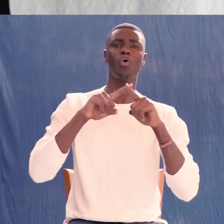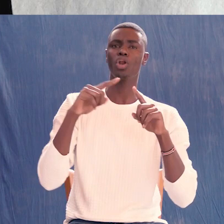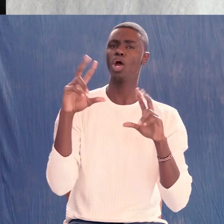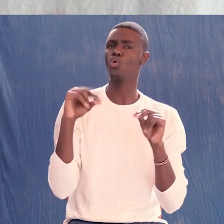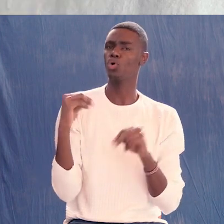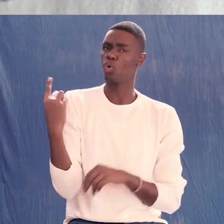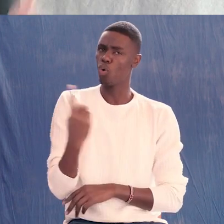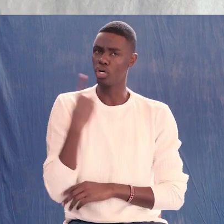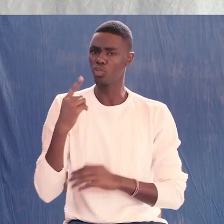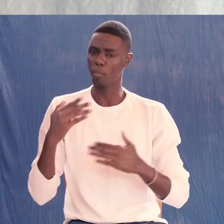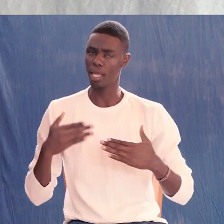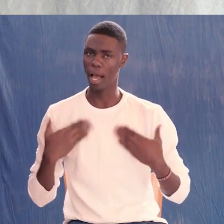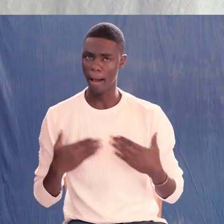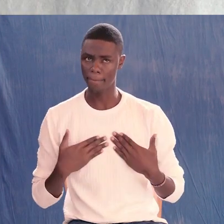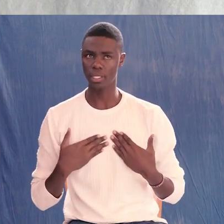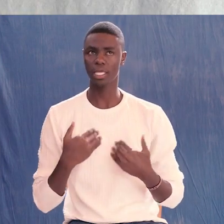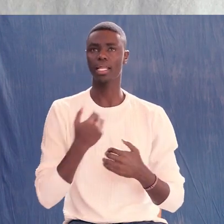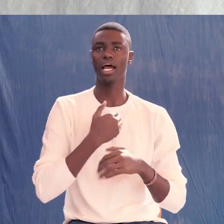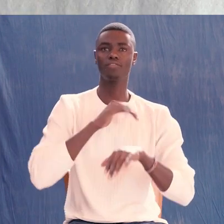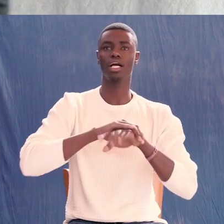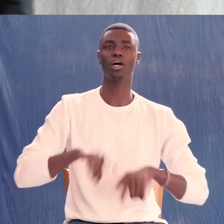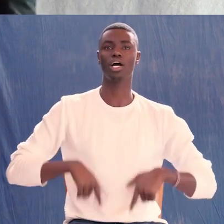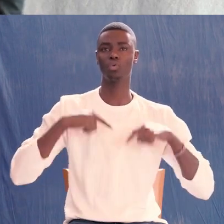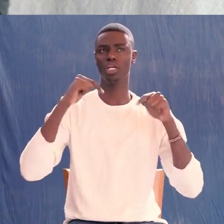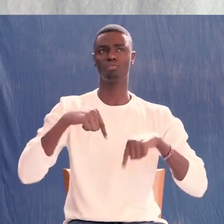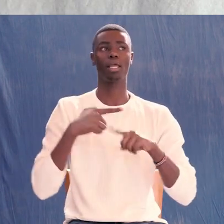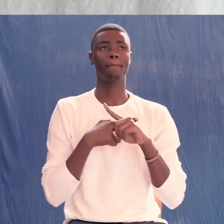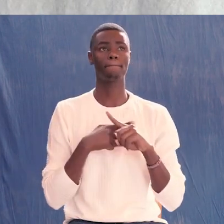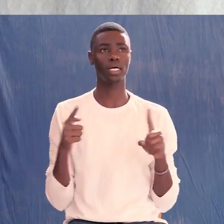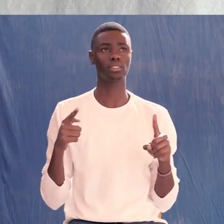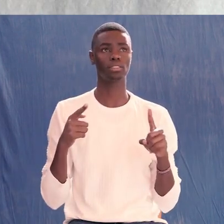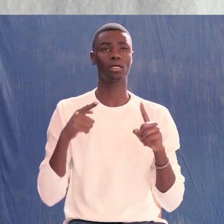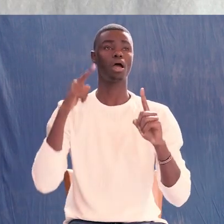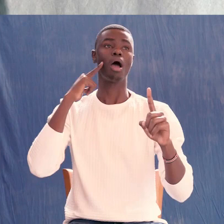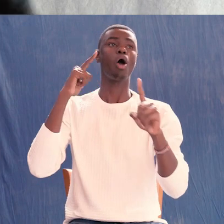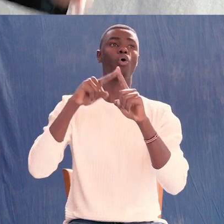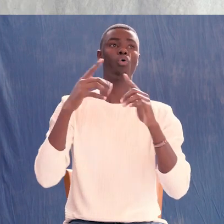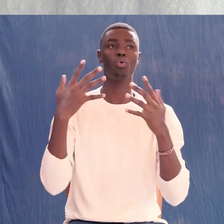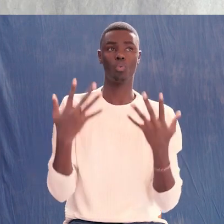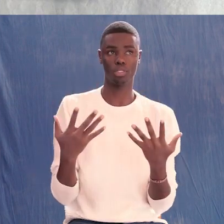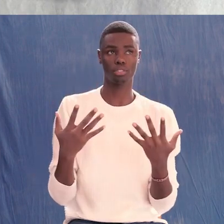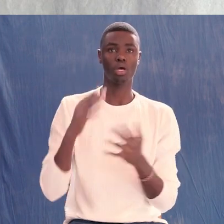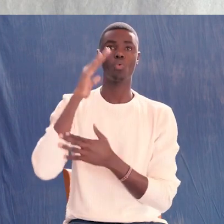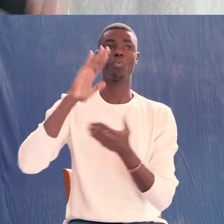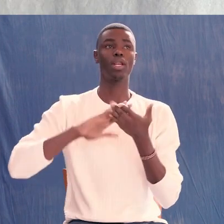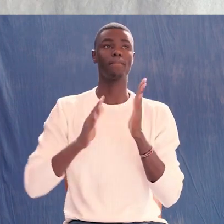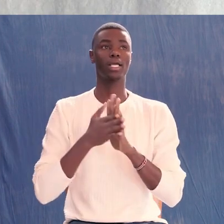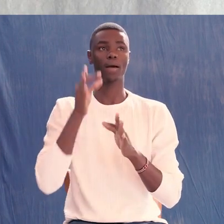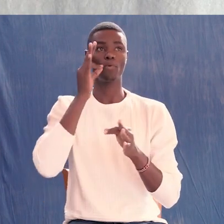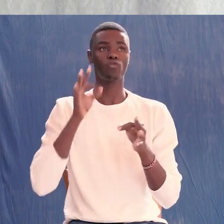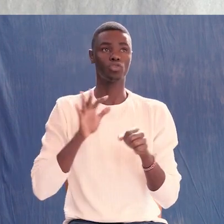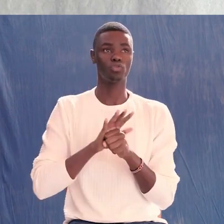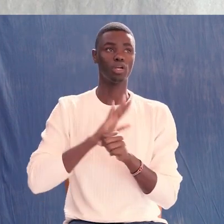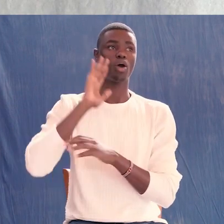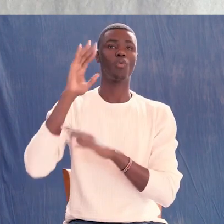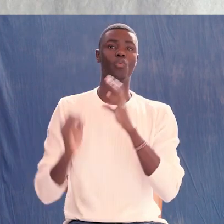to help you just live a good life today. But actually, the goal is that you would become fruitful, that you